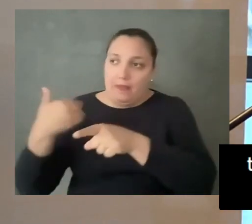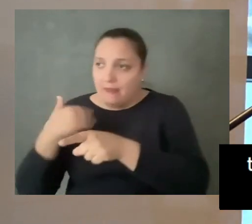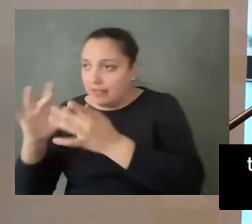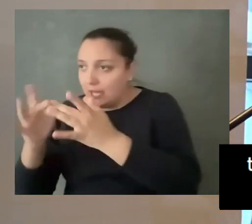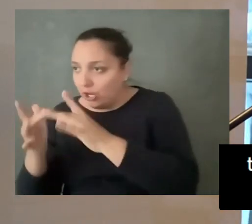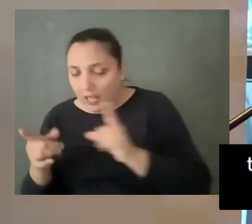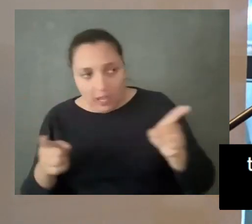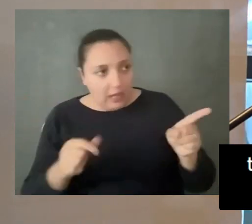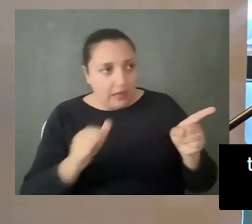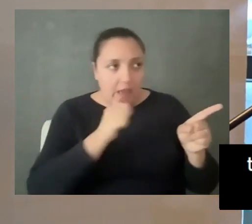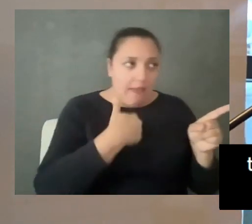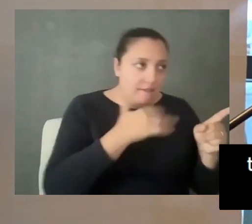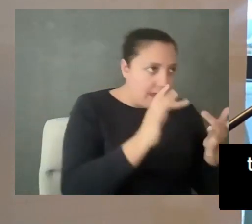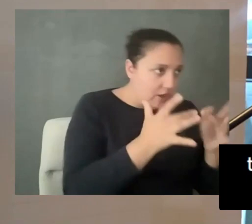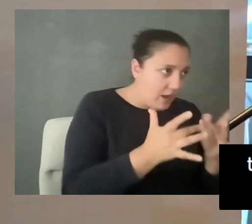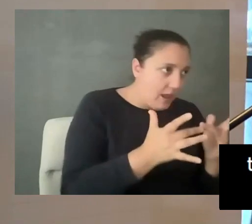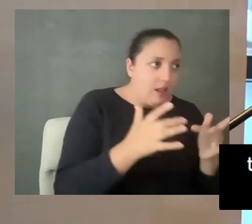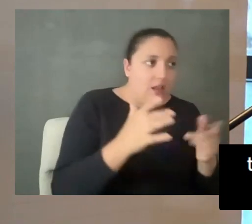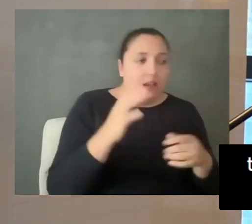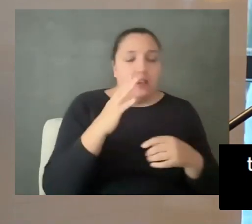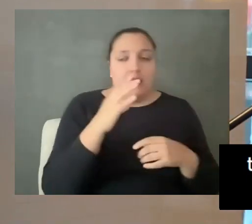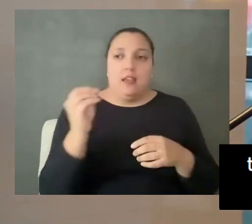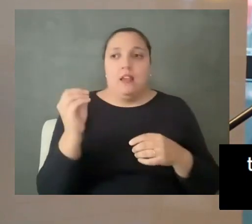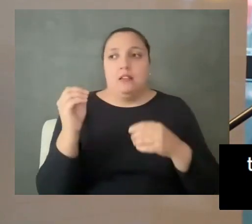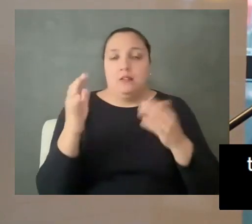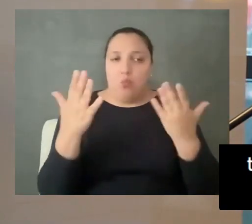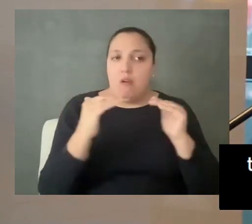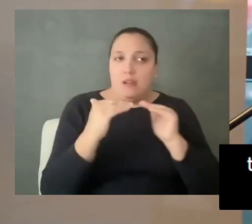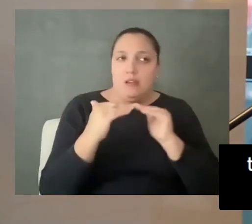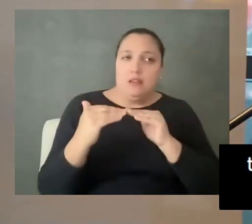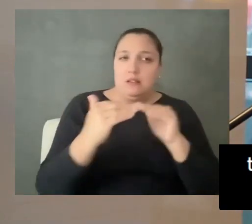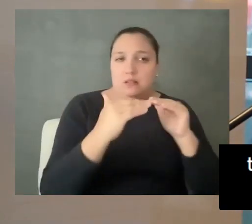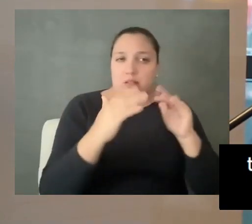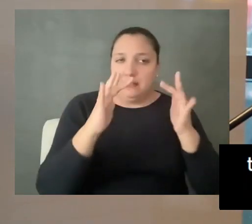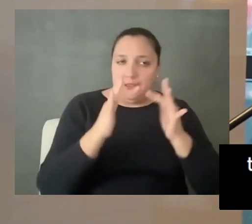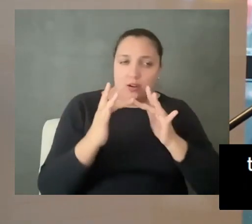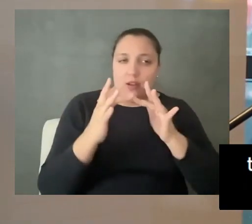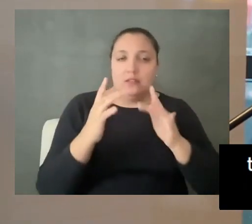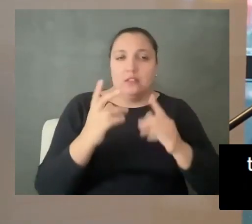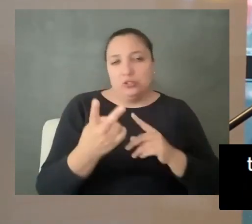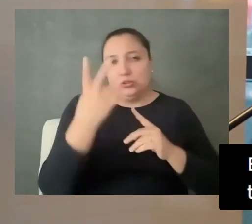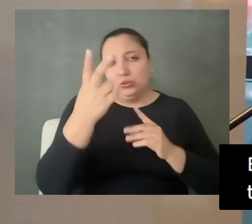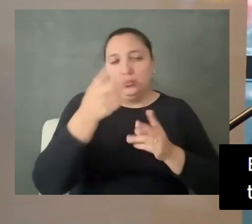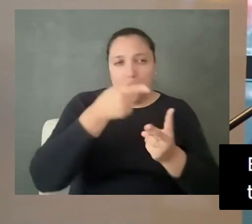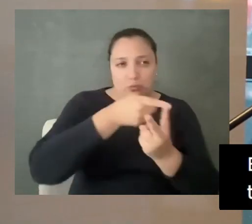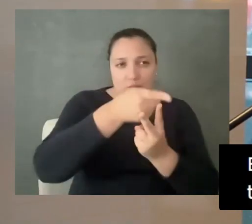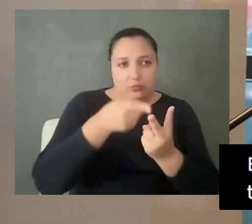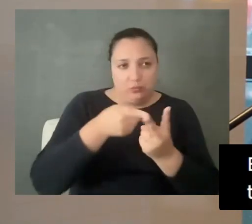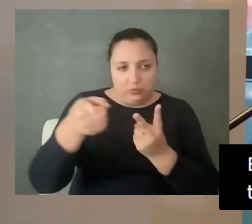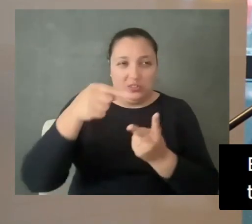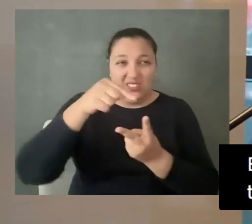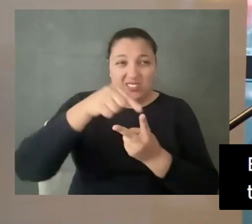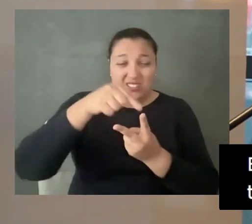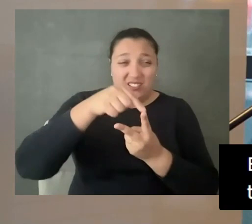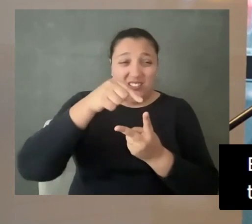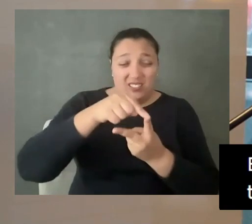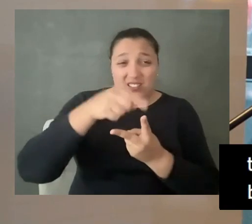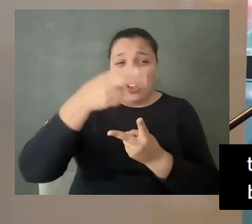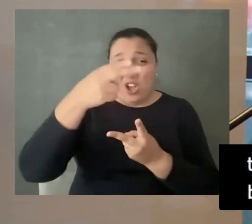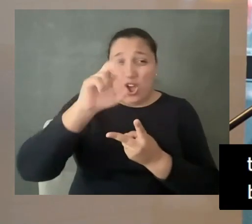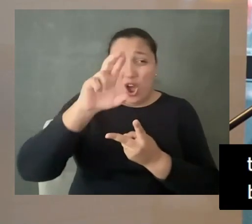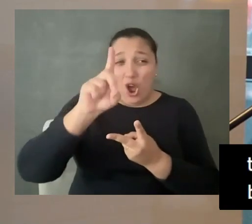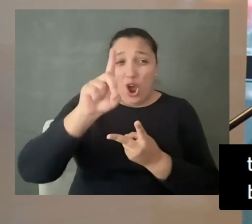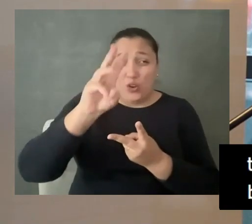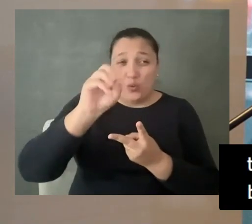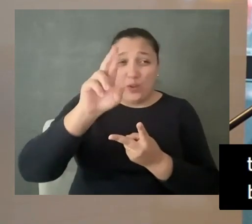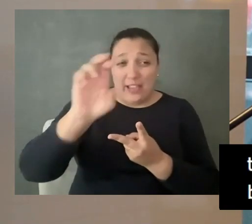digital equity. I kind of categorize it in kind of two ways, right? First, we have a hardware issue where people just, especially in